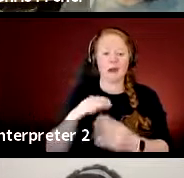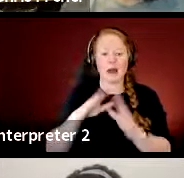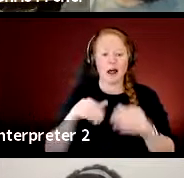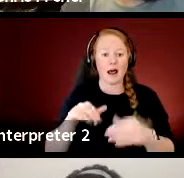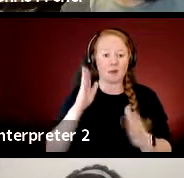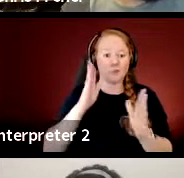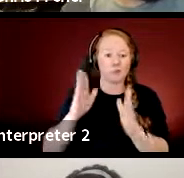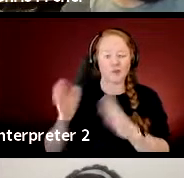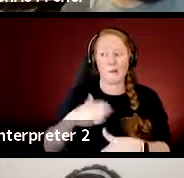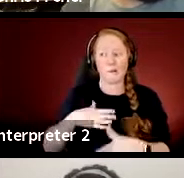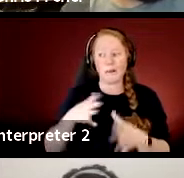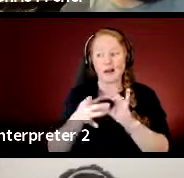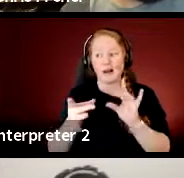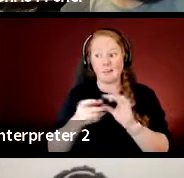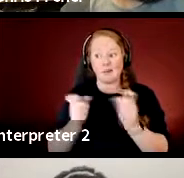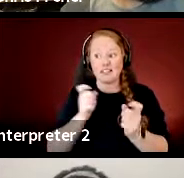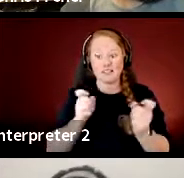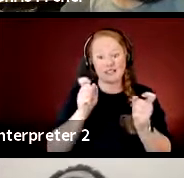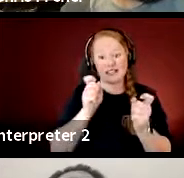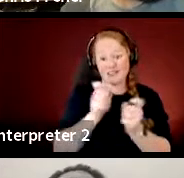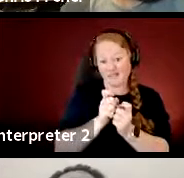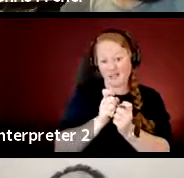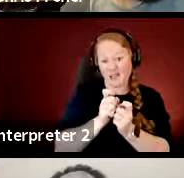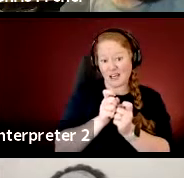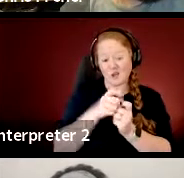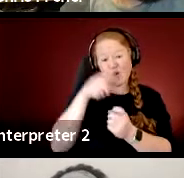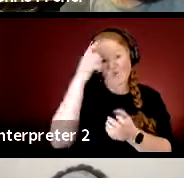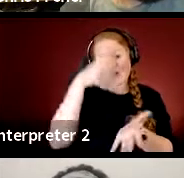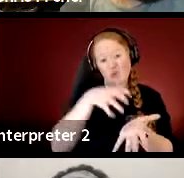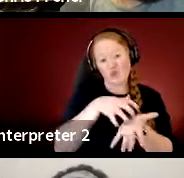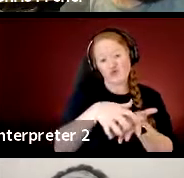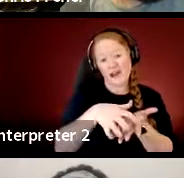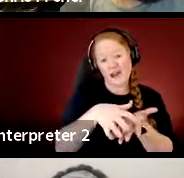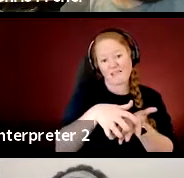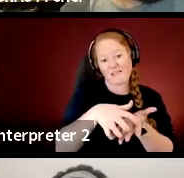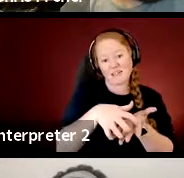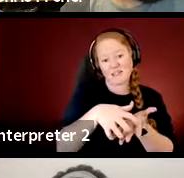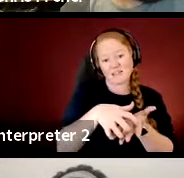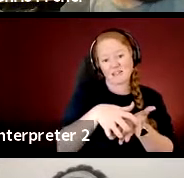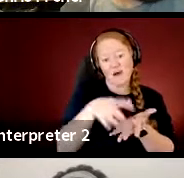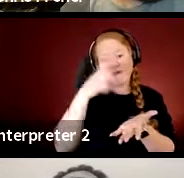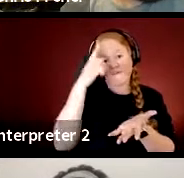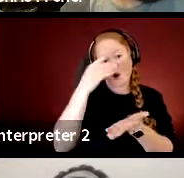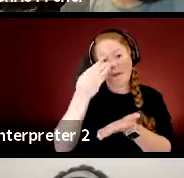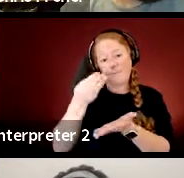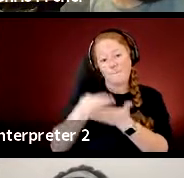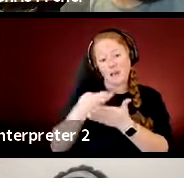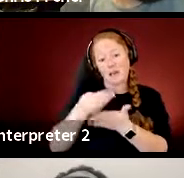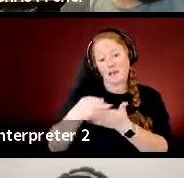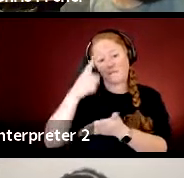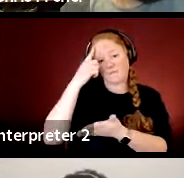and refer to the draft on the portion of money for unhoused services.